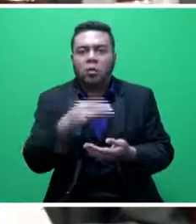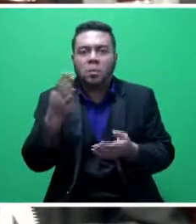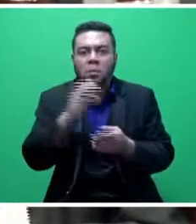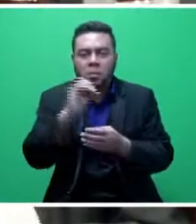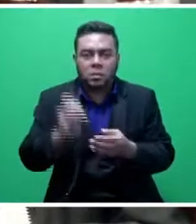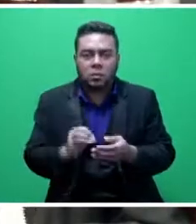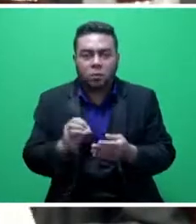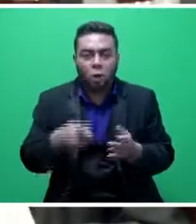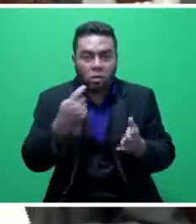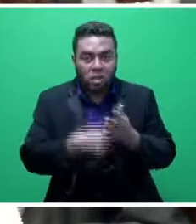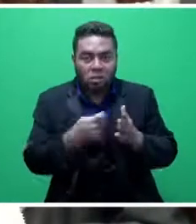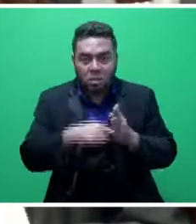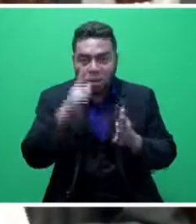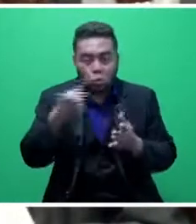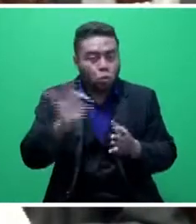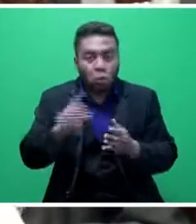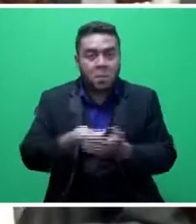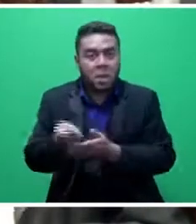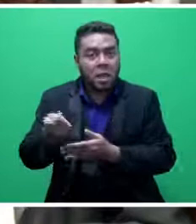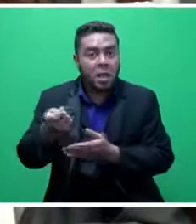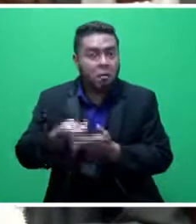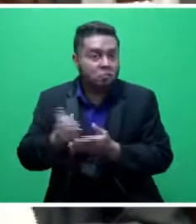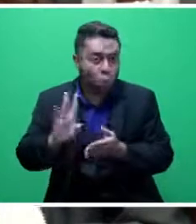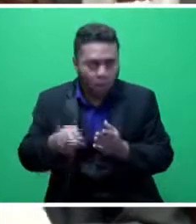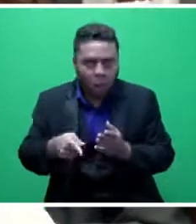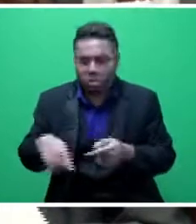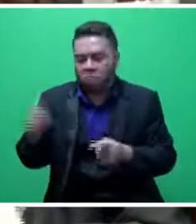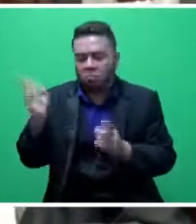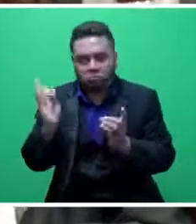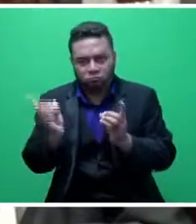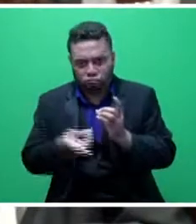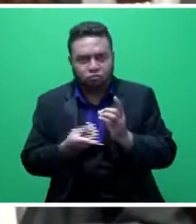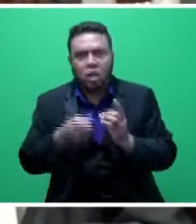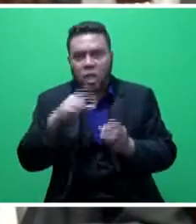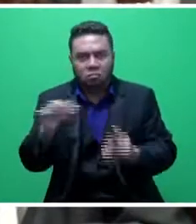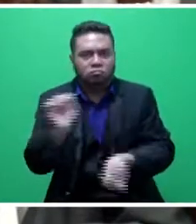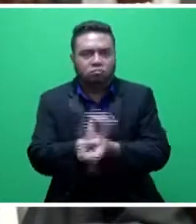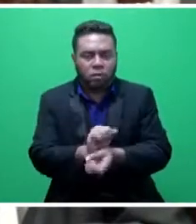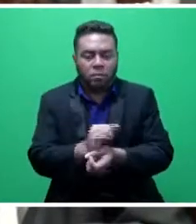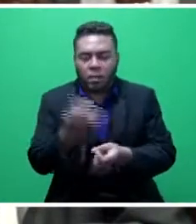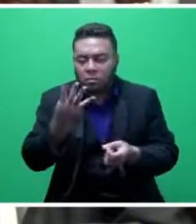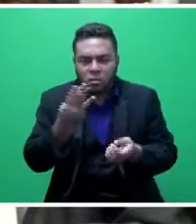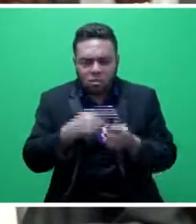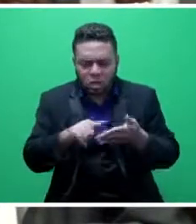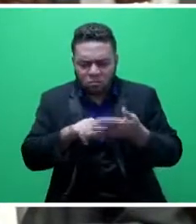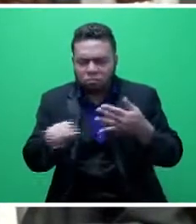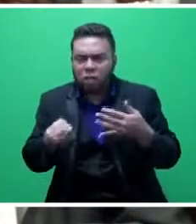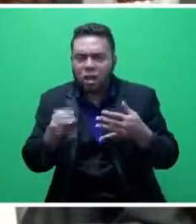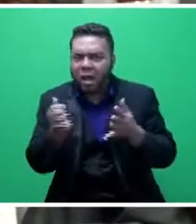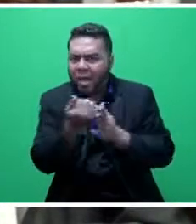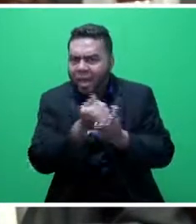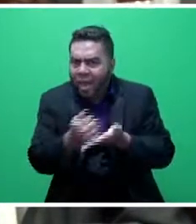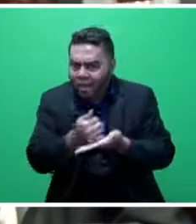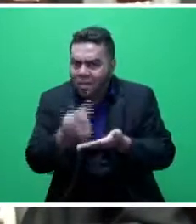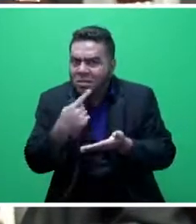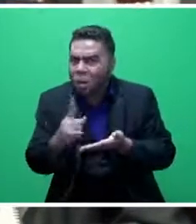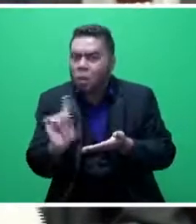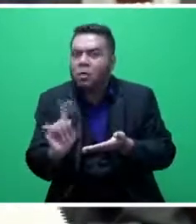VAT evasion. The deletion is necessary as sections 46 and 46A of the Act address VAT